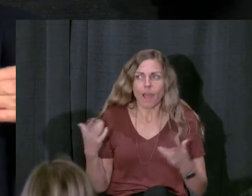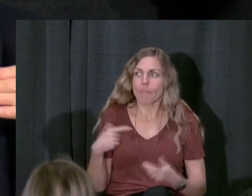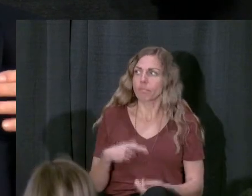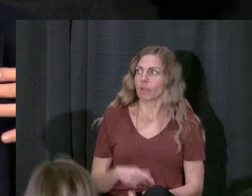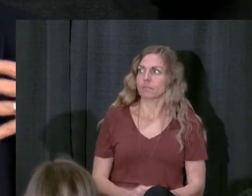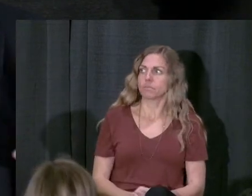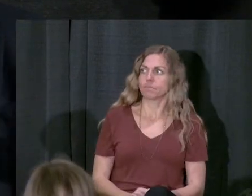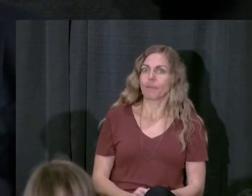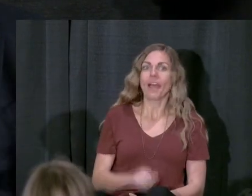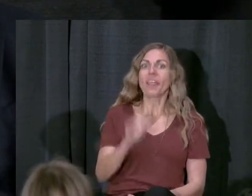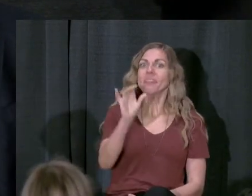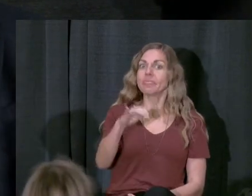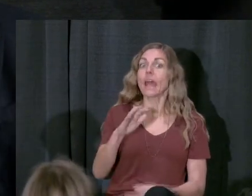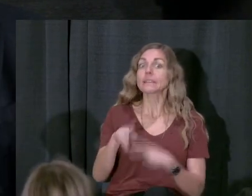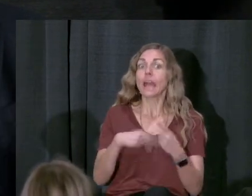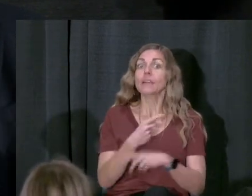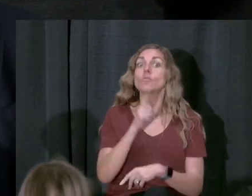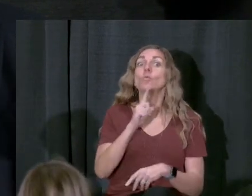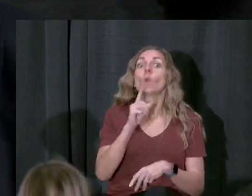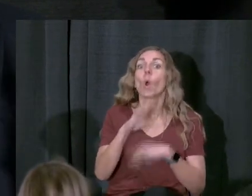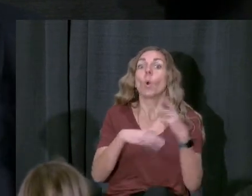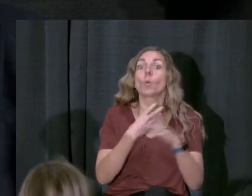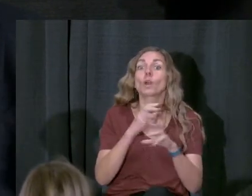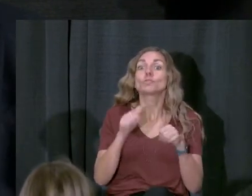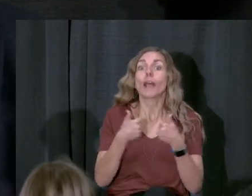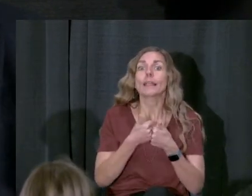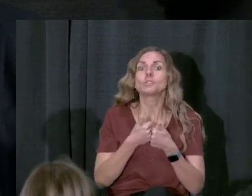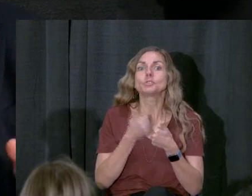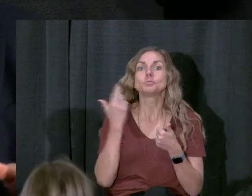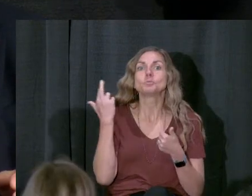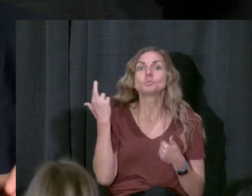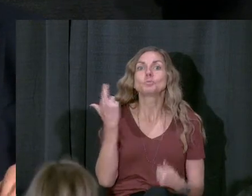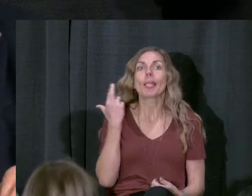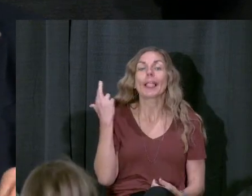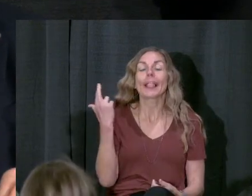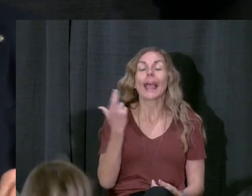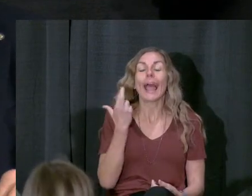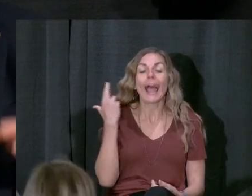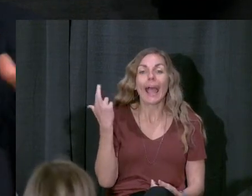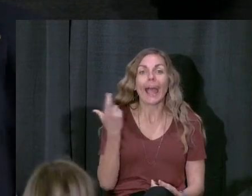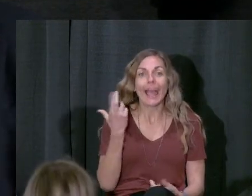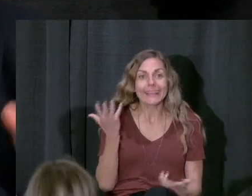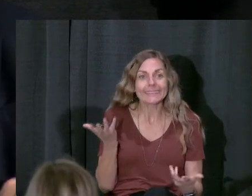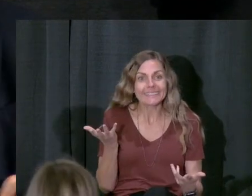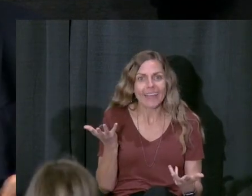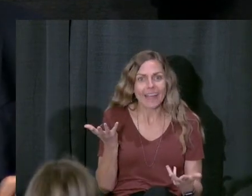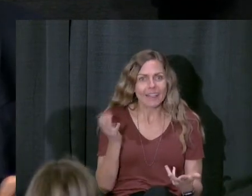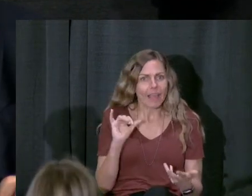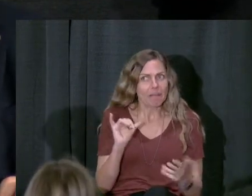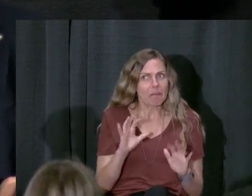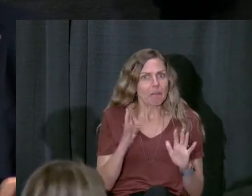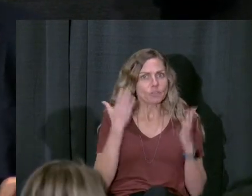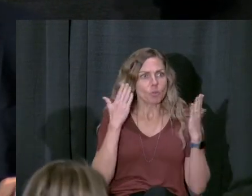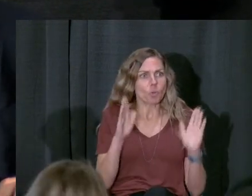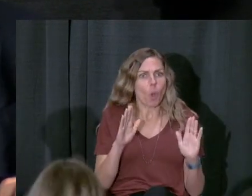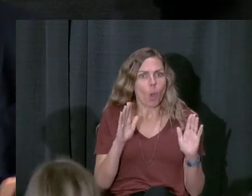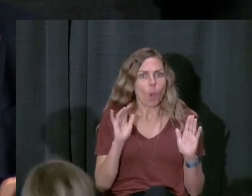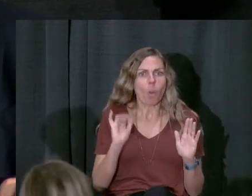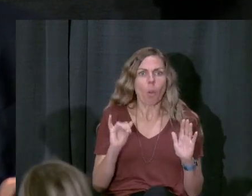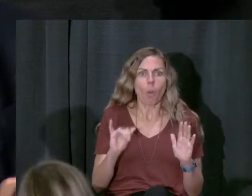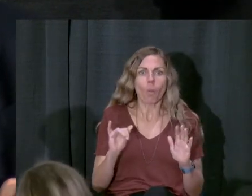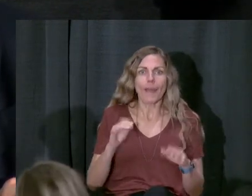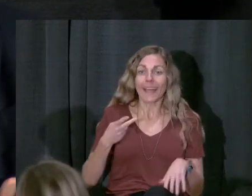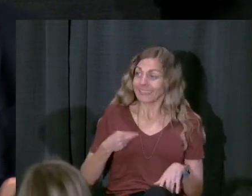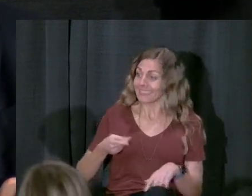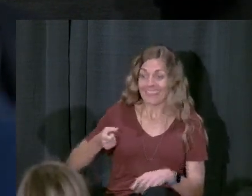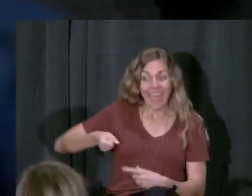are the kinds of real-world challenges that sometimes you don't know about. You don't know about, you know, some of these things, tall people need handles